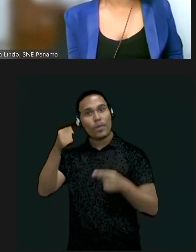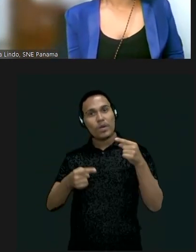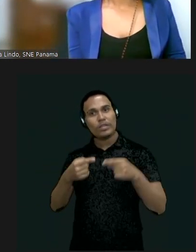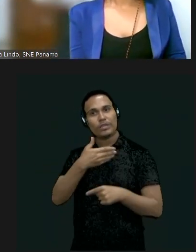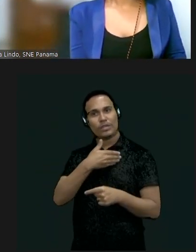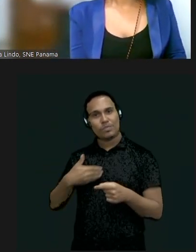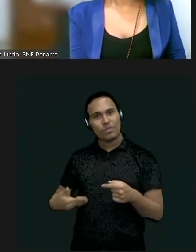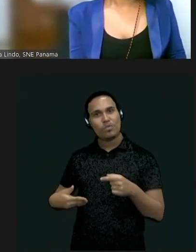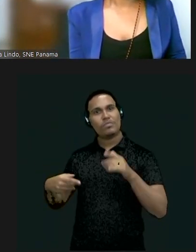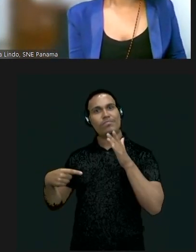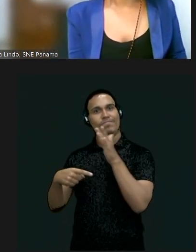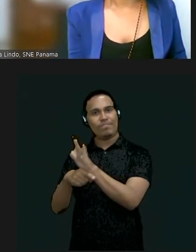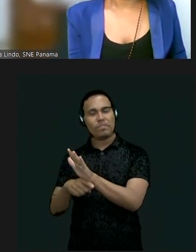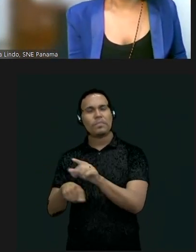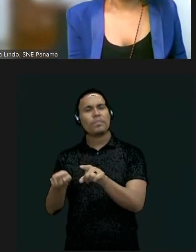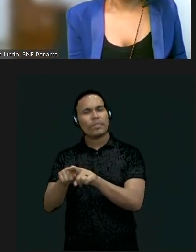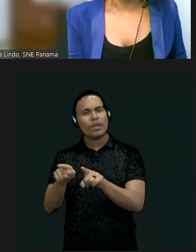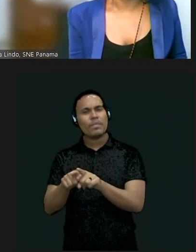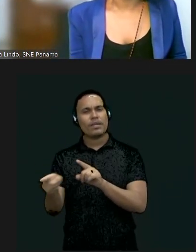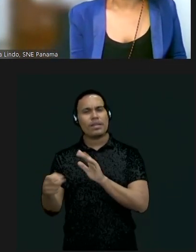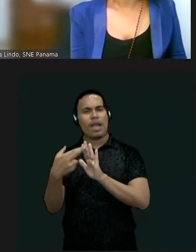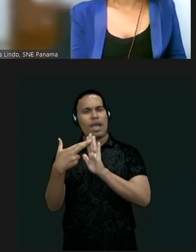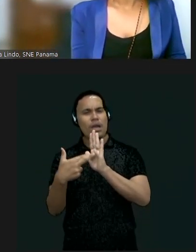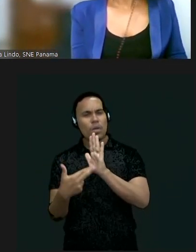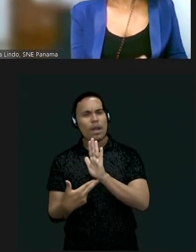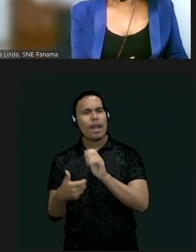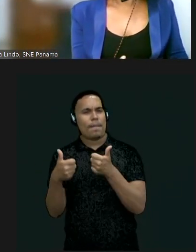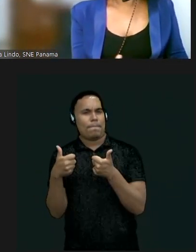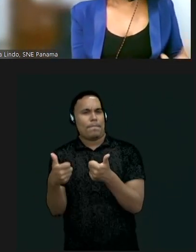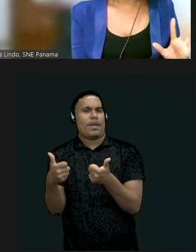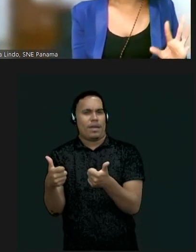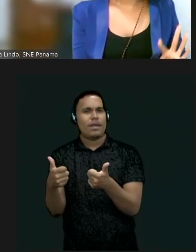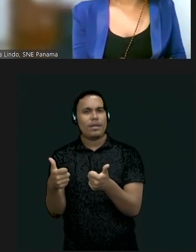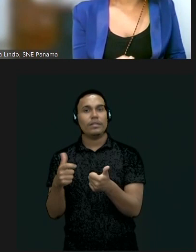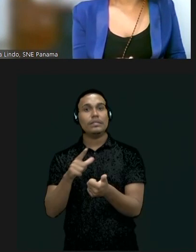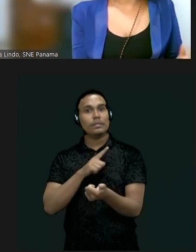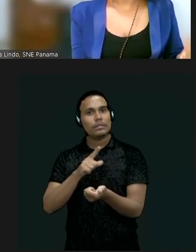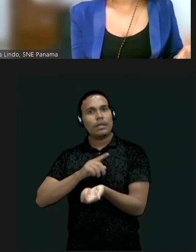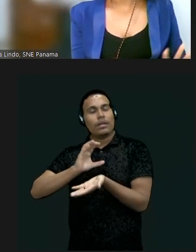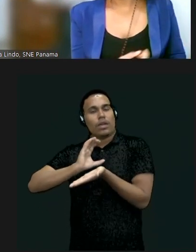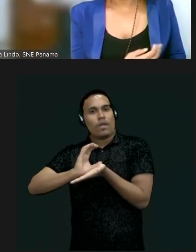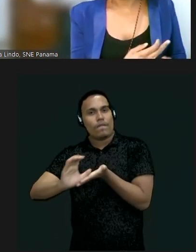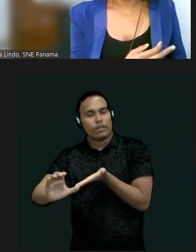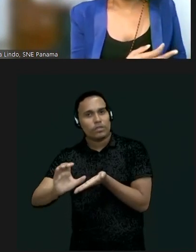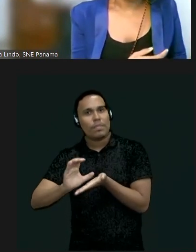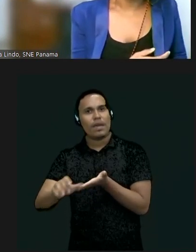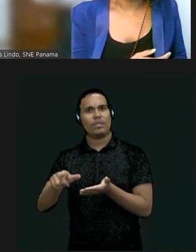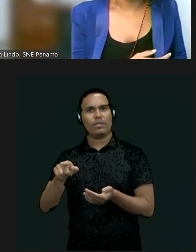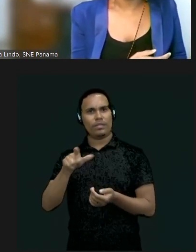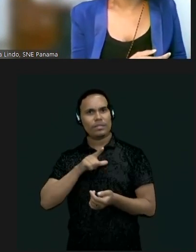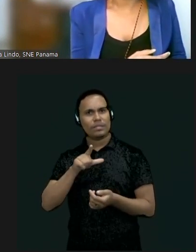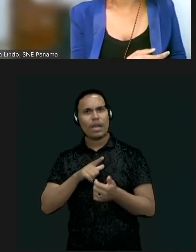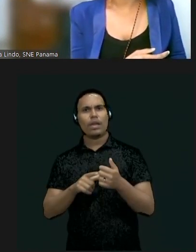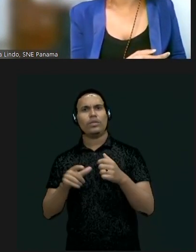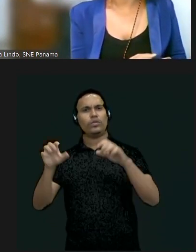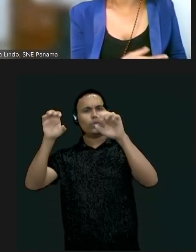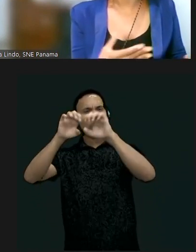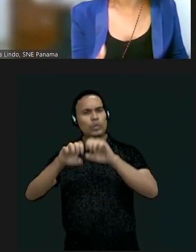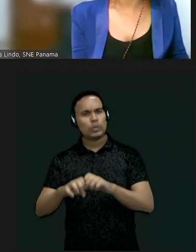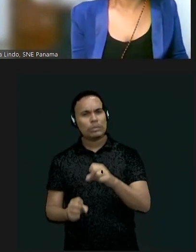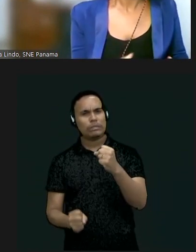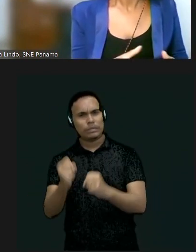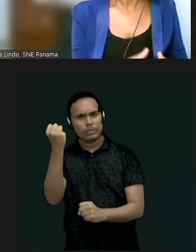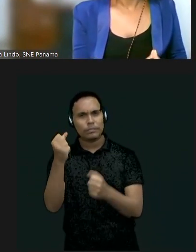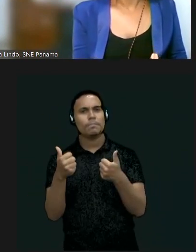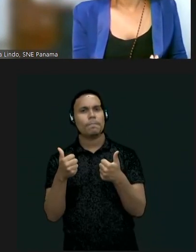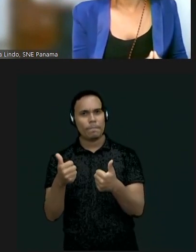of the regulatory framework, and the promotion of investment in infrastructure, production of